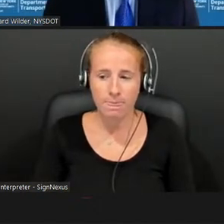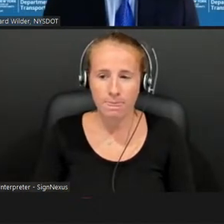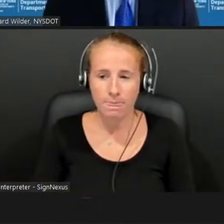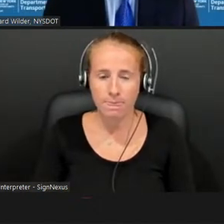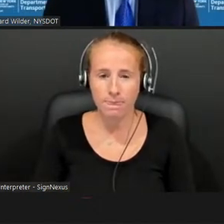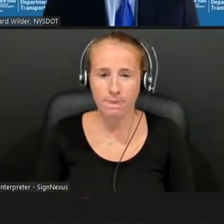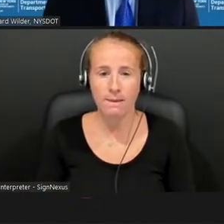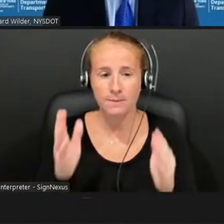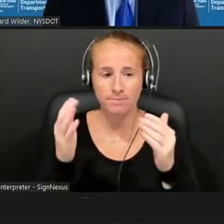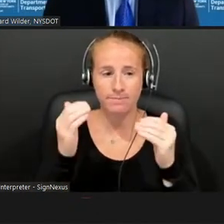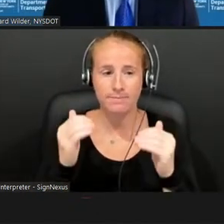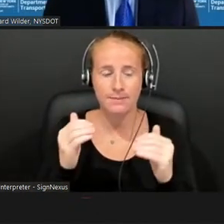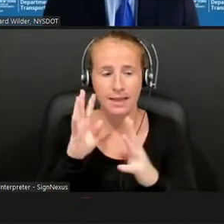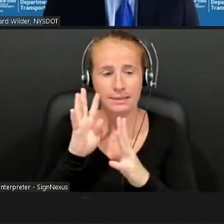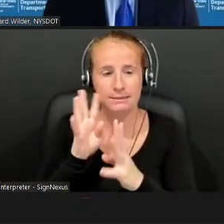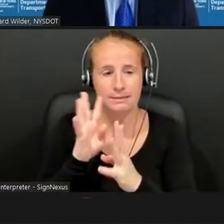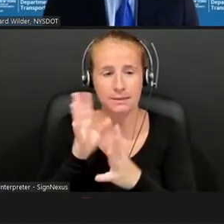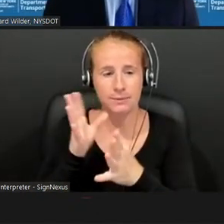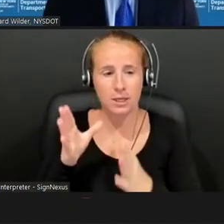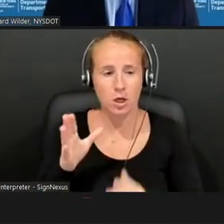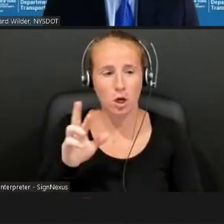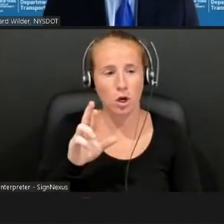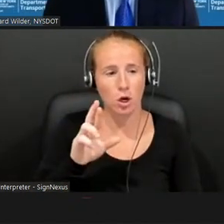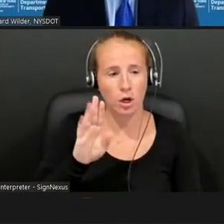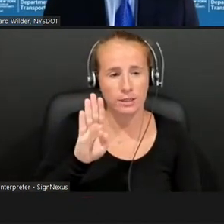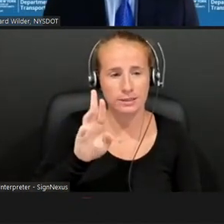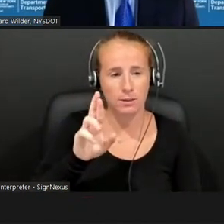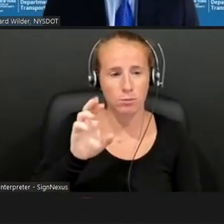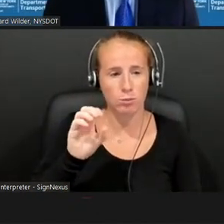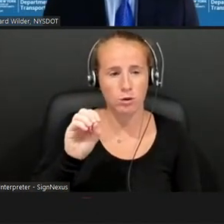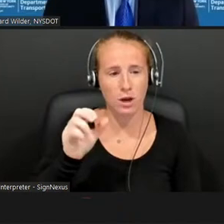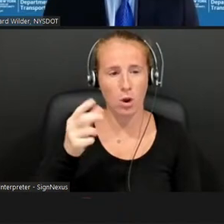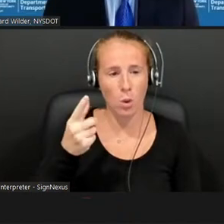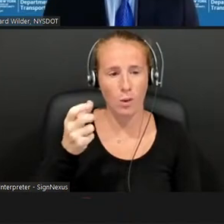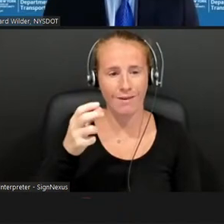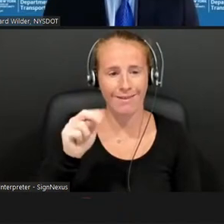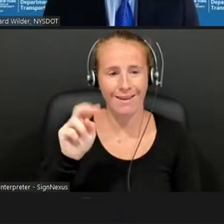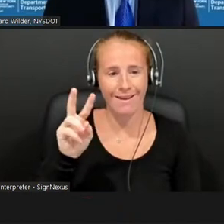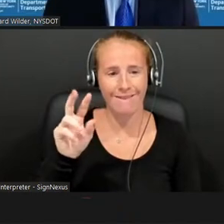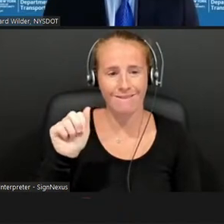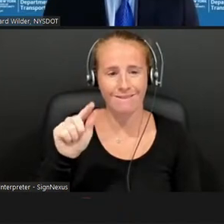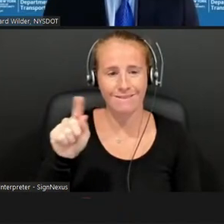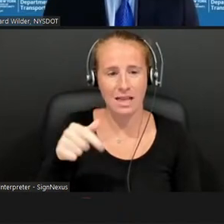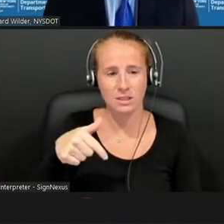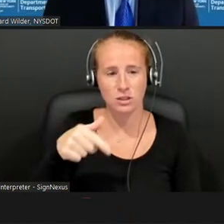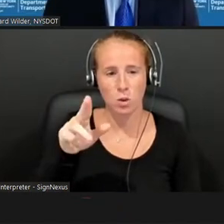our next speaker is ryogen Vasquez followed by Daniel Reed